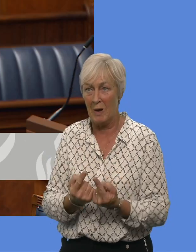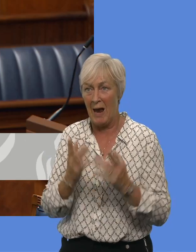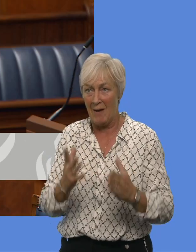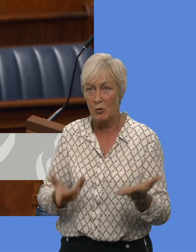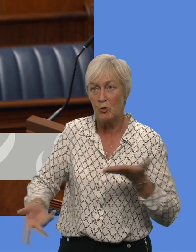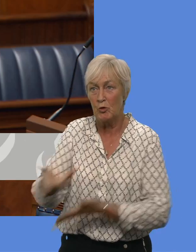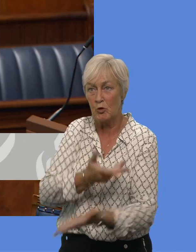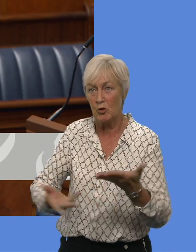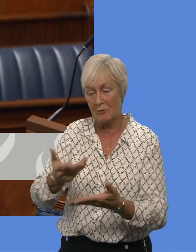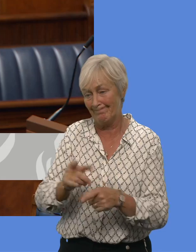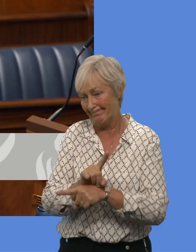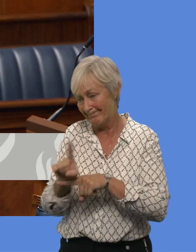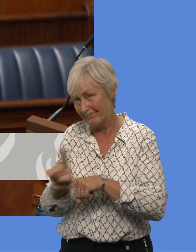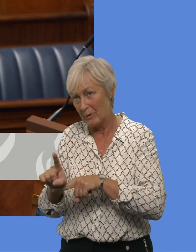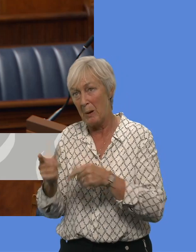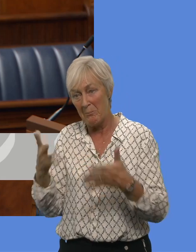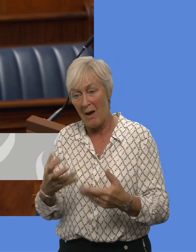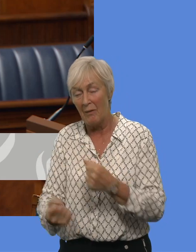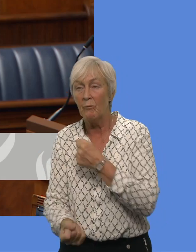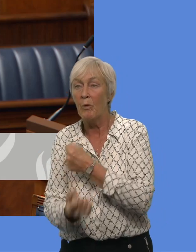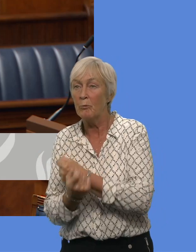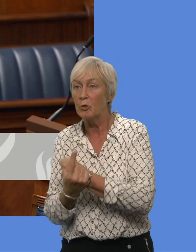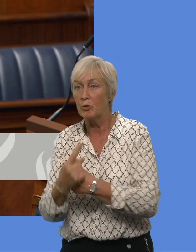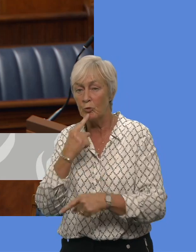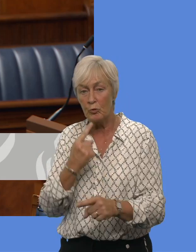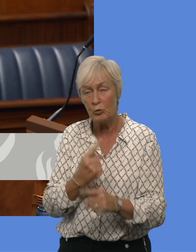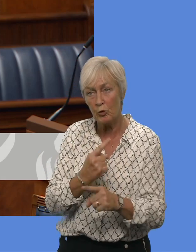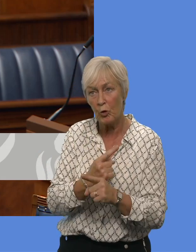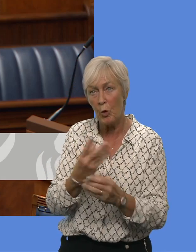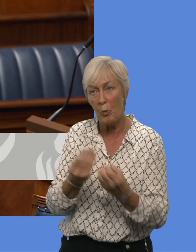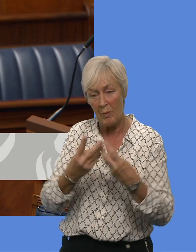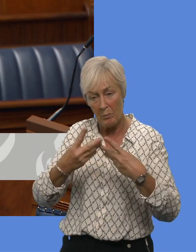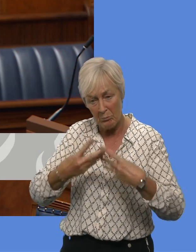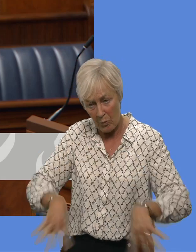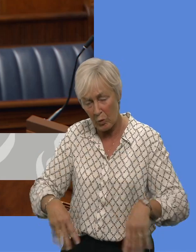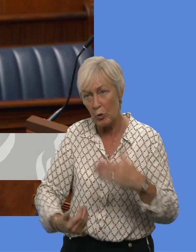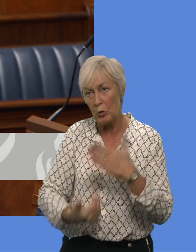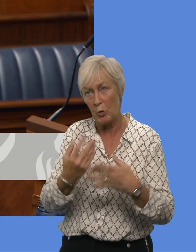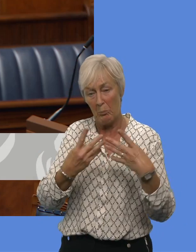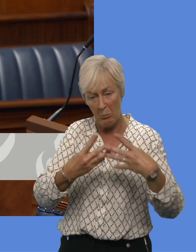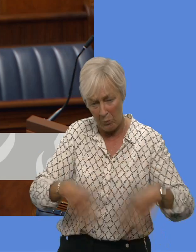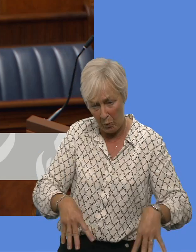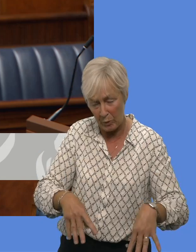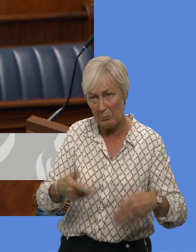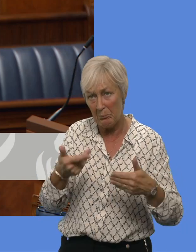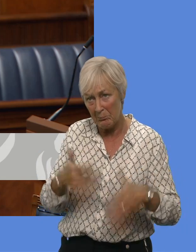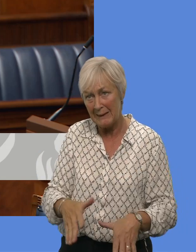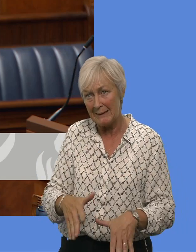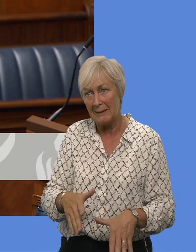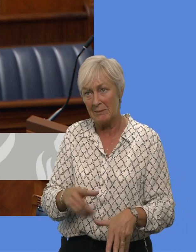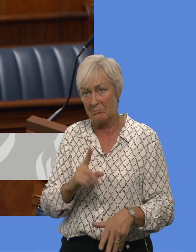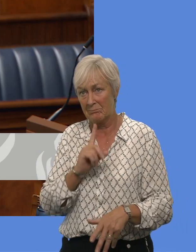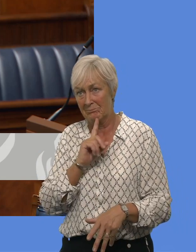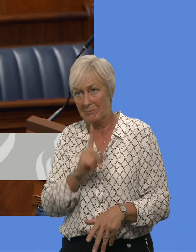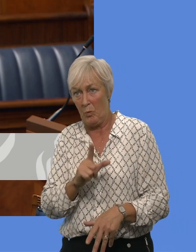discussed in due course. We did have the opportunity to go and to speak with the board. There has been a new board put in place. That was inevitable